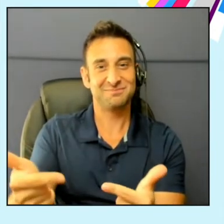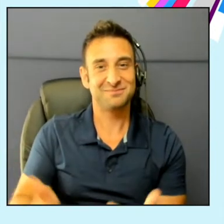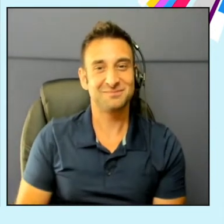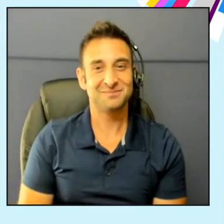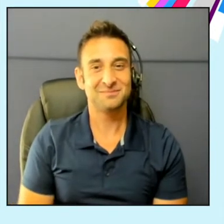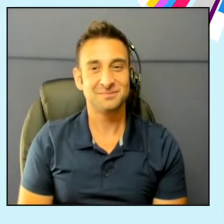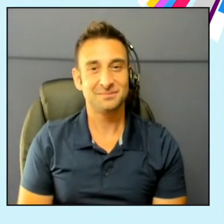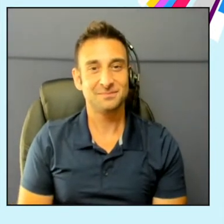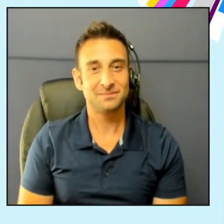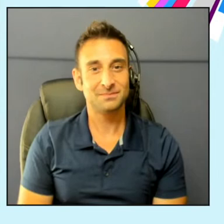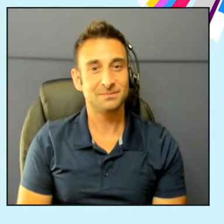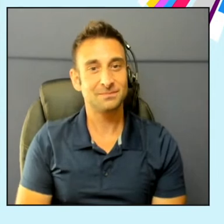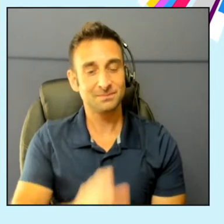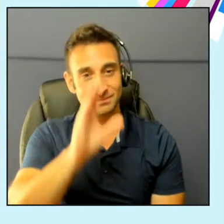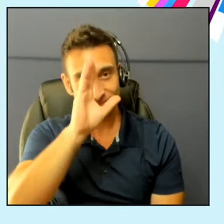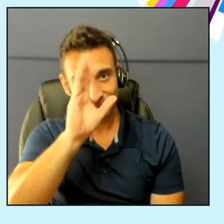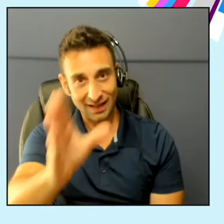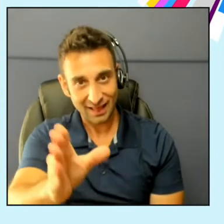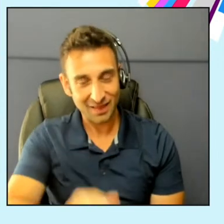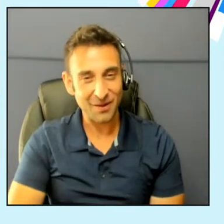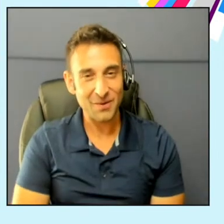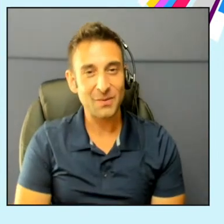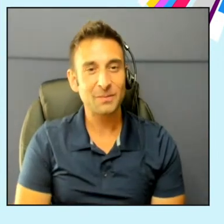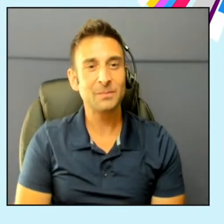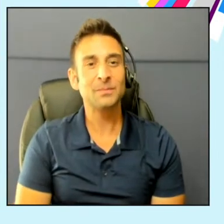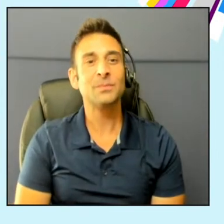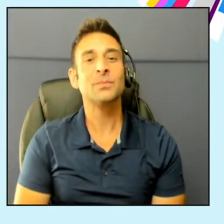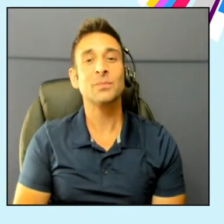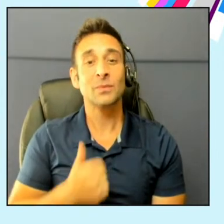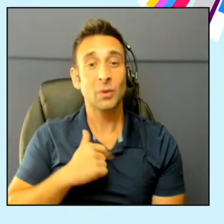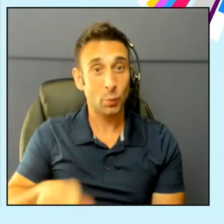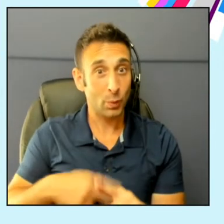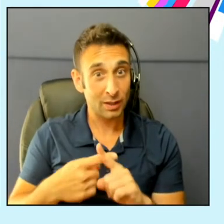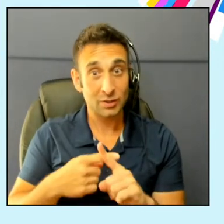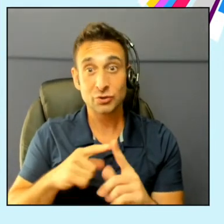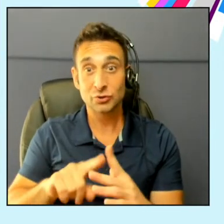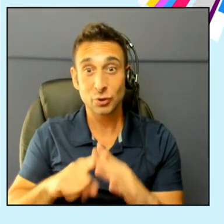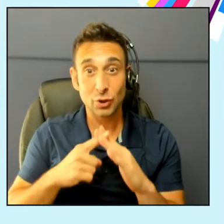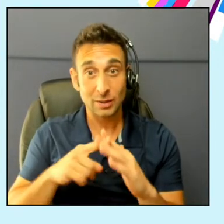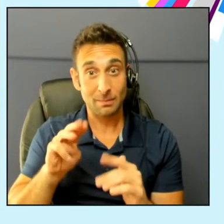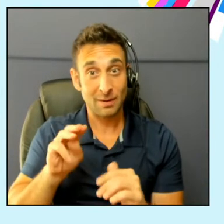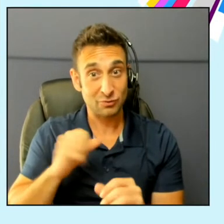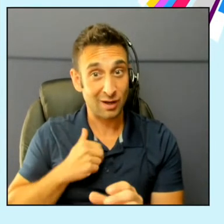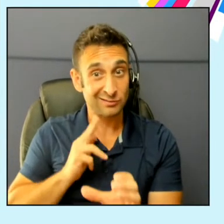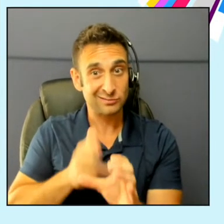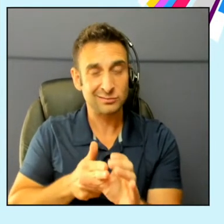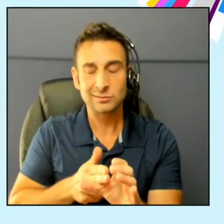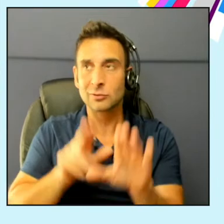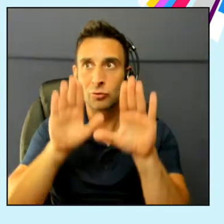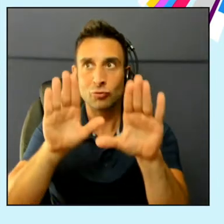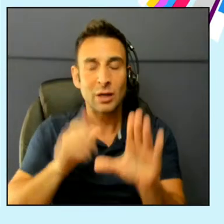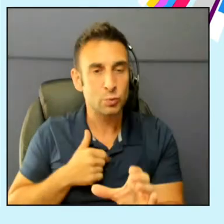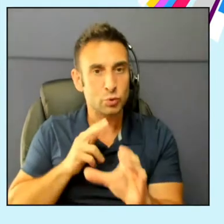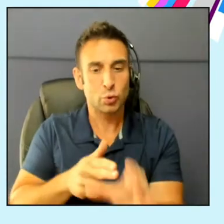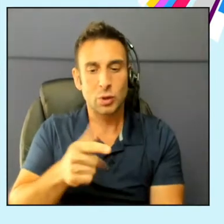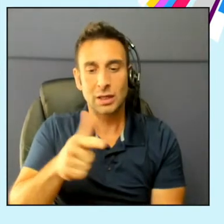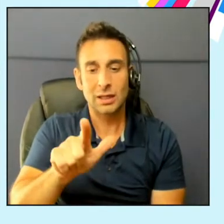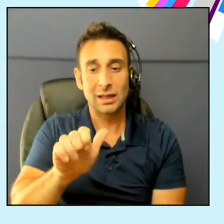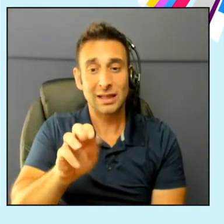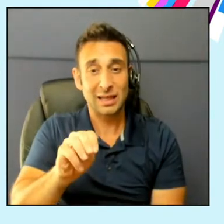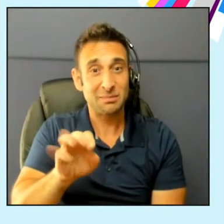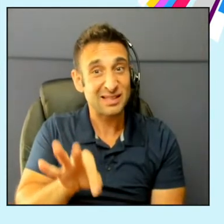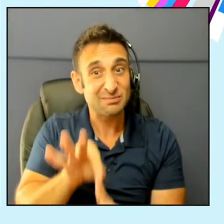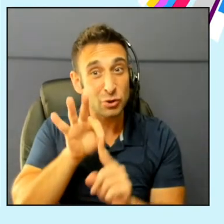Hi, I'm Cassie, and as a new starter at Microsoft, it's great to have a place like Gleam. Especially starting in times of a pandemic, it can be